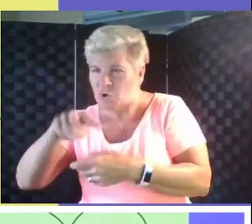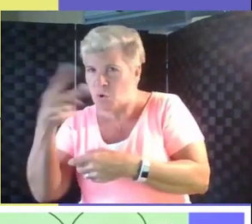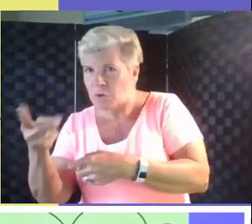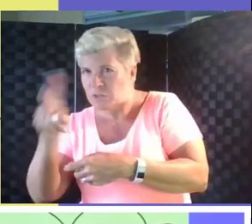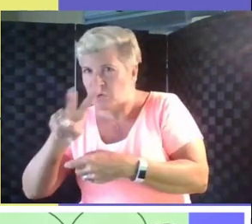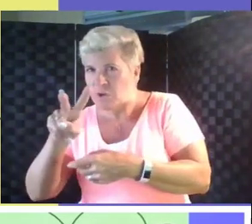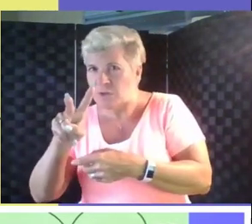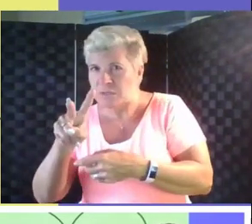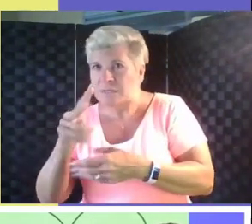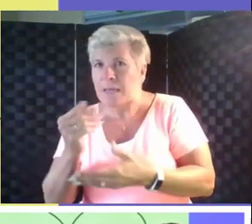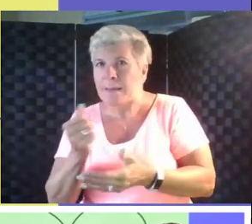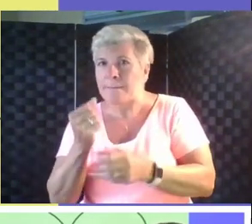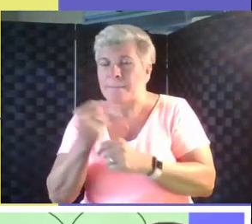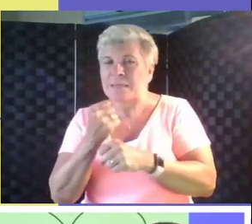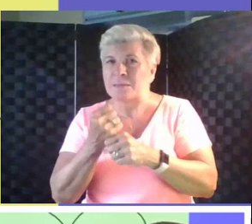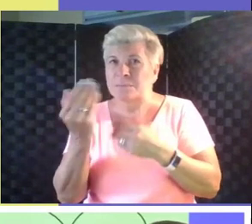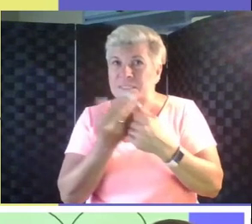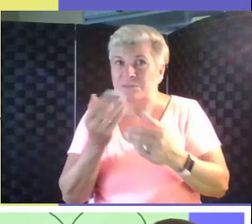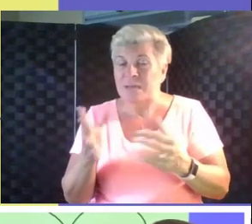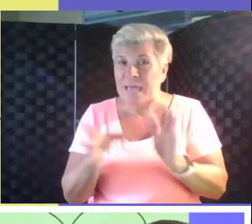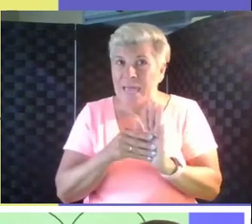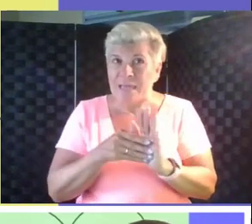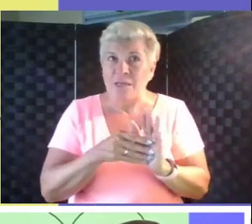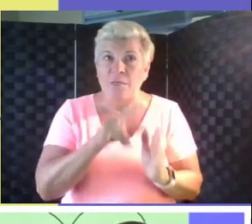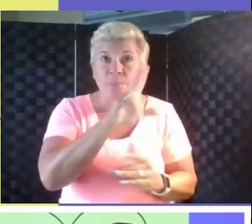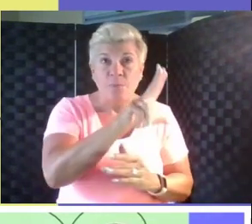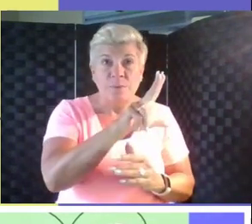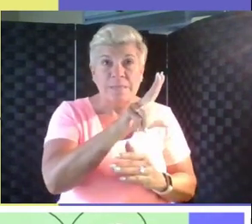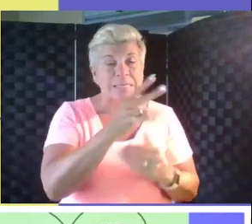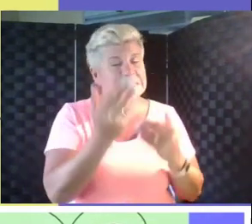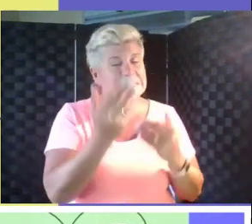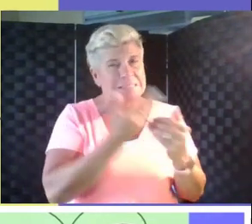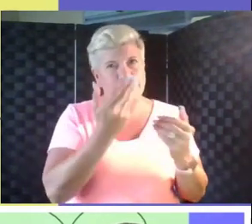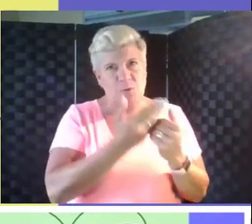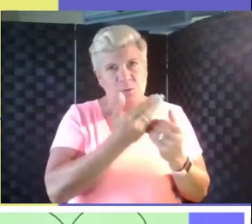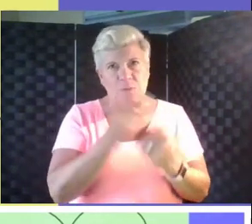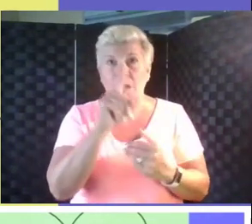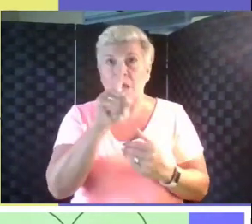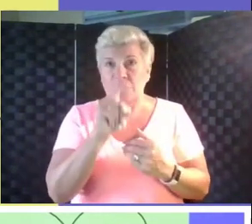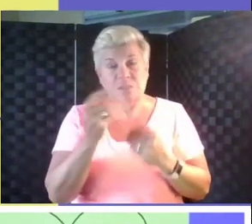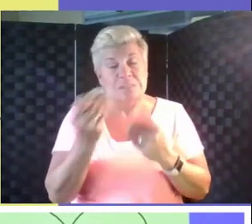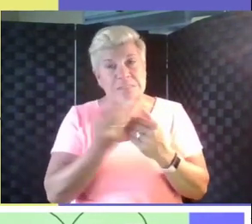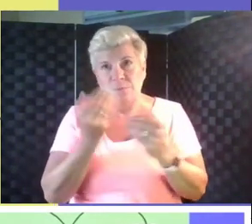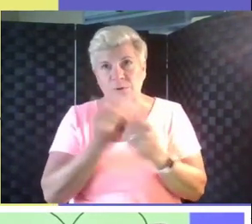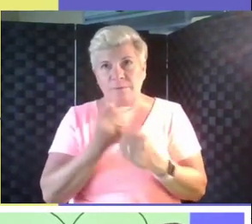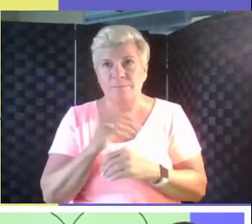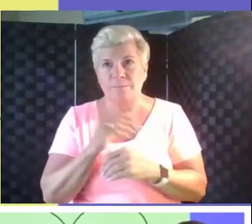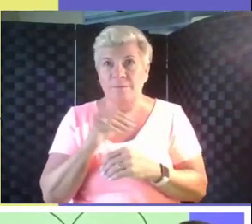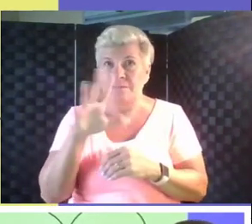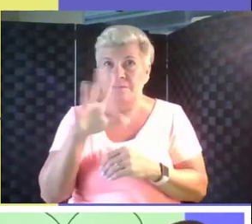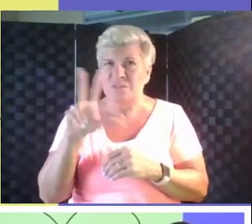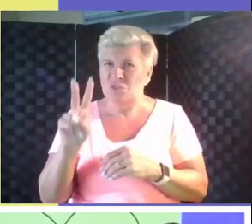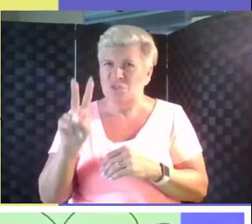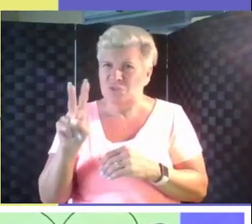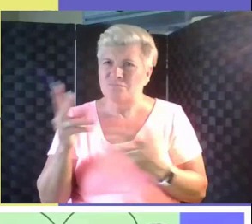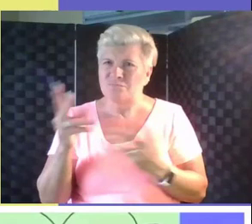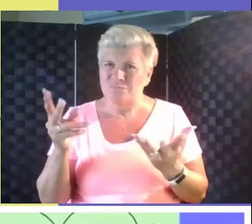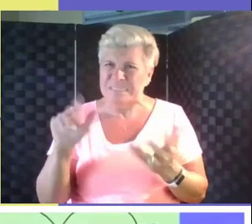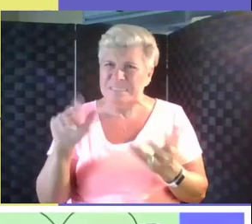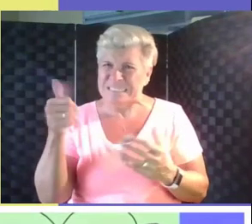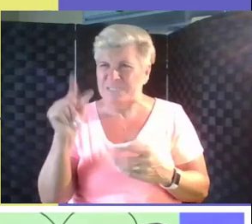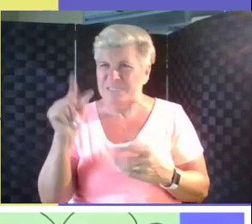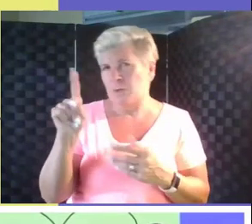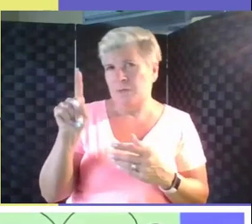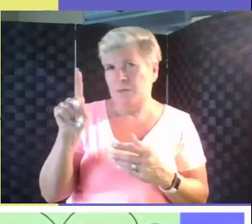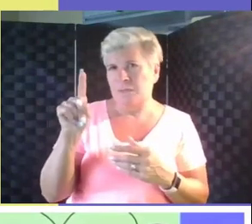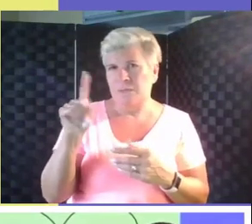of our numbers and make them simpler to add? Well, 3 is pretty simple and 100 is pretty simple. But 52 has tens